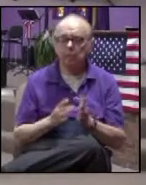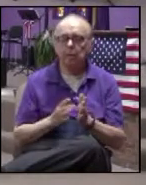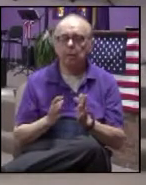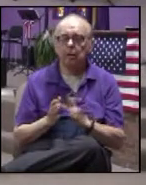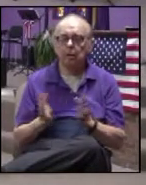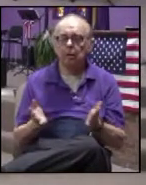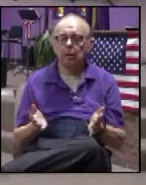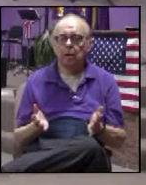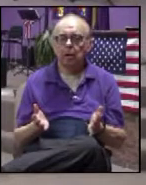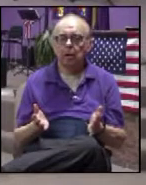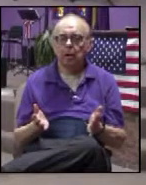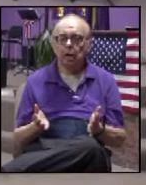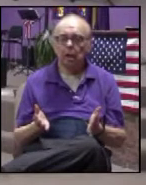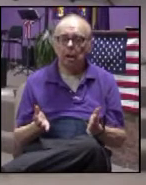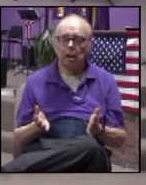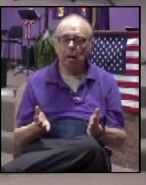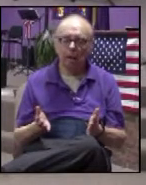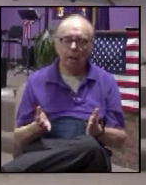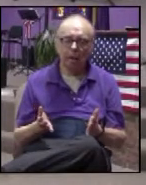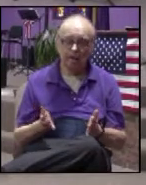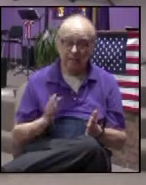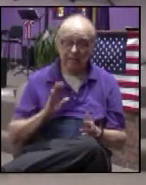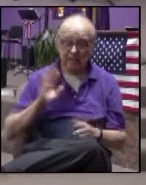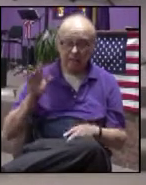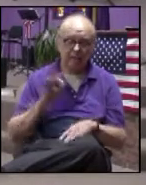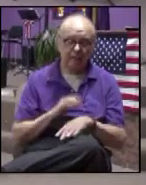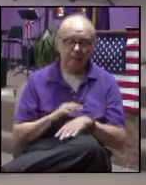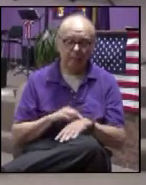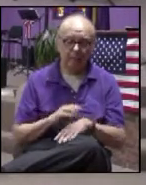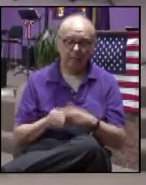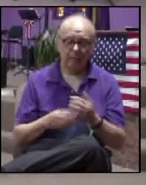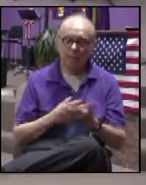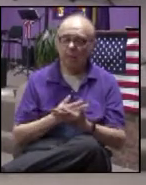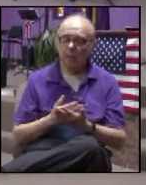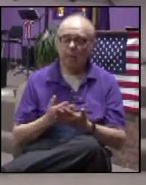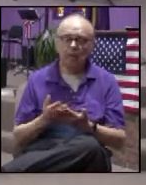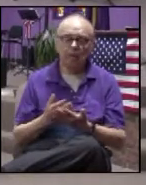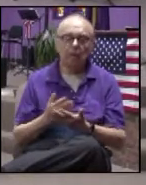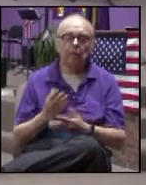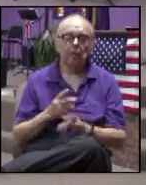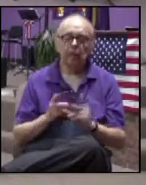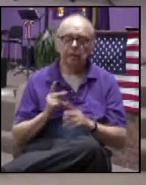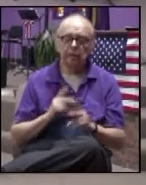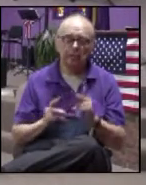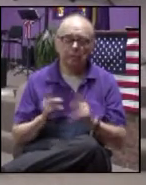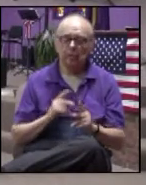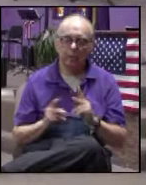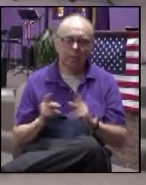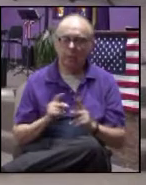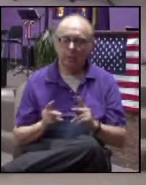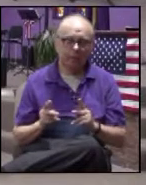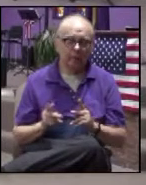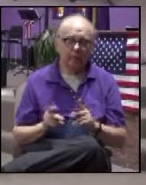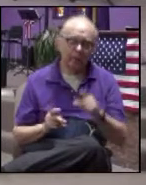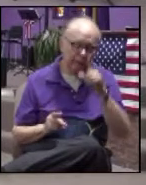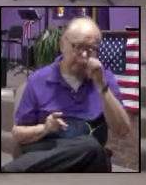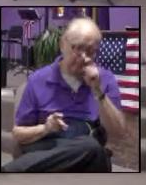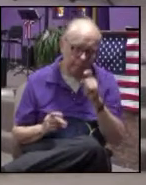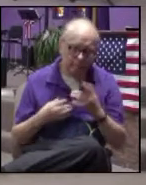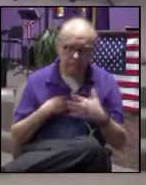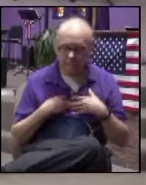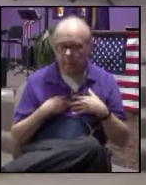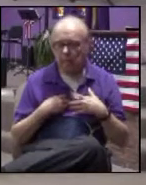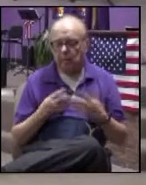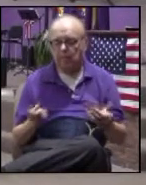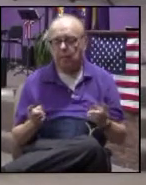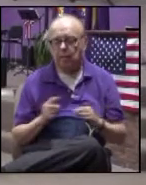Jesus, in his time, there was all kinds of people. You know, there were the Egyptians. They had libraries. They